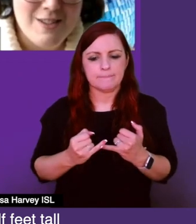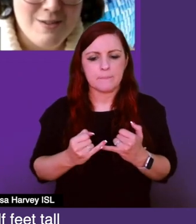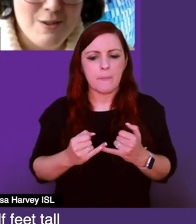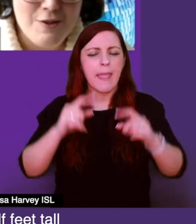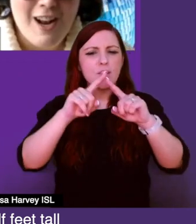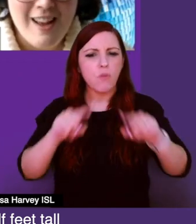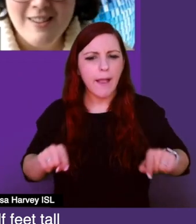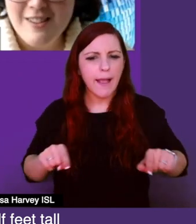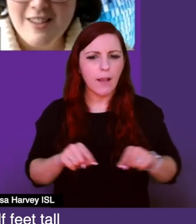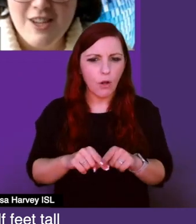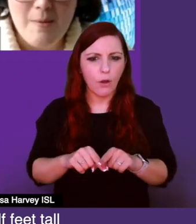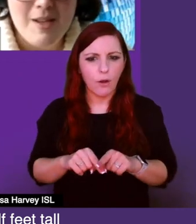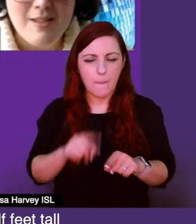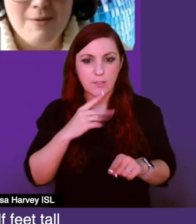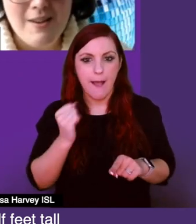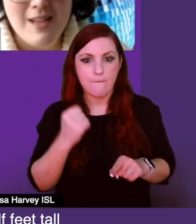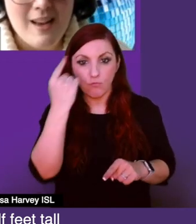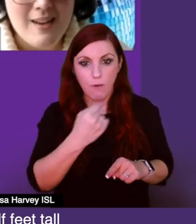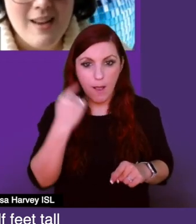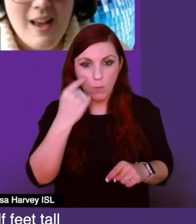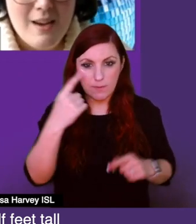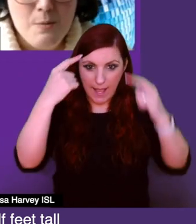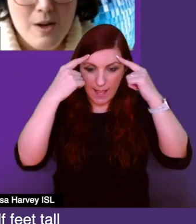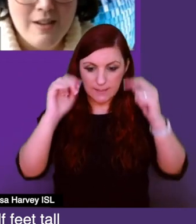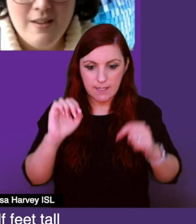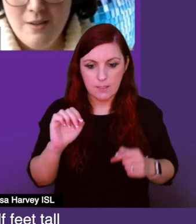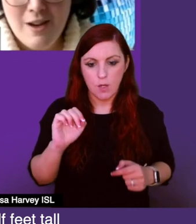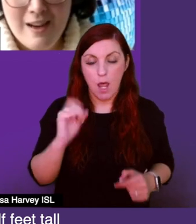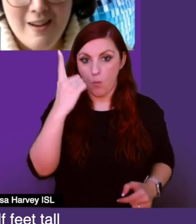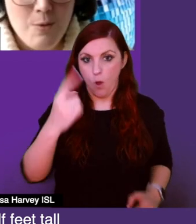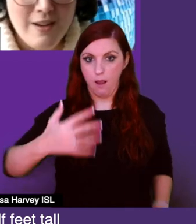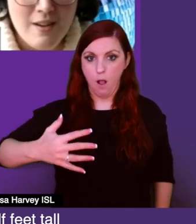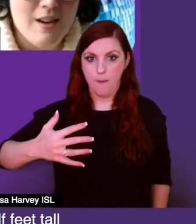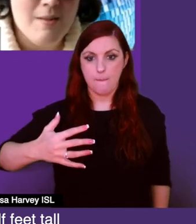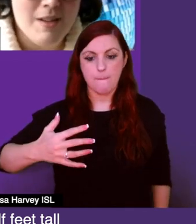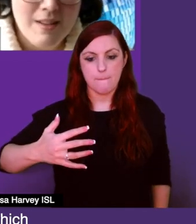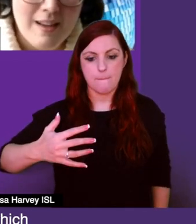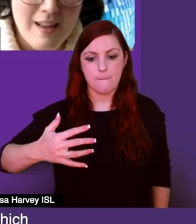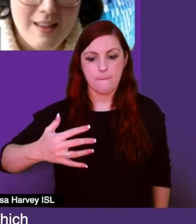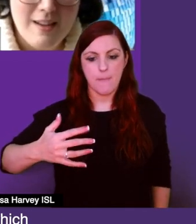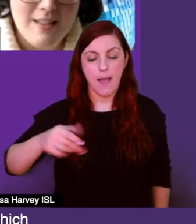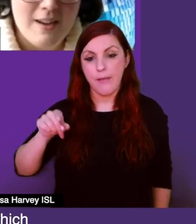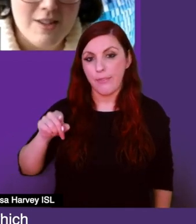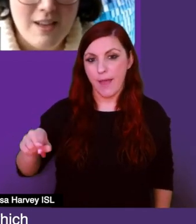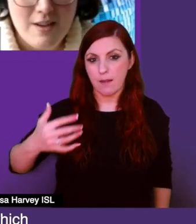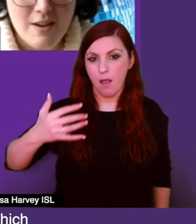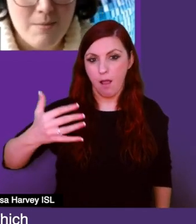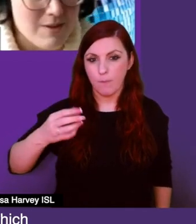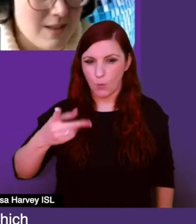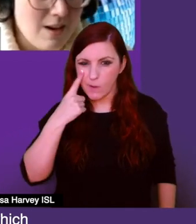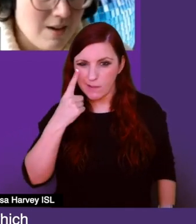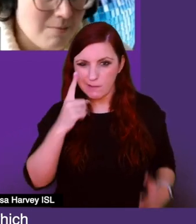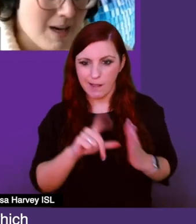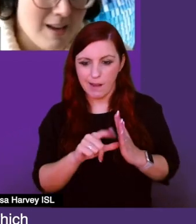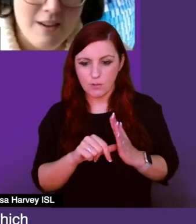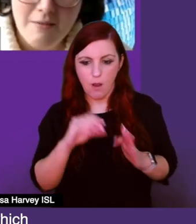it's sort of triangularly shaped. It has a round head and one arm that is actually an arm you'll